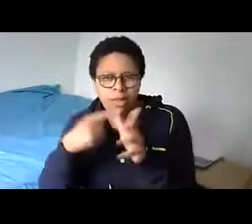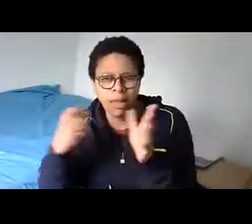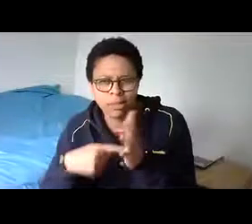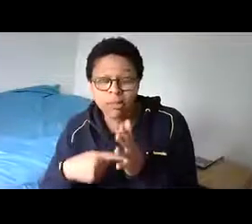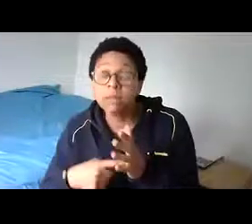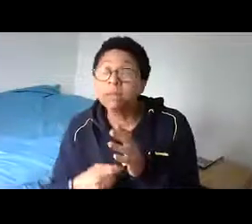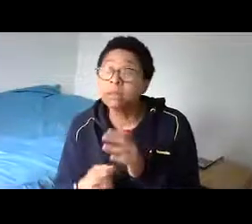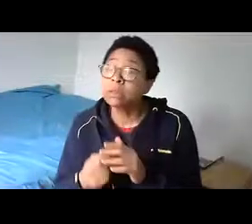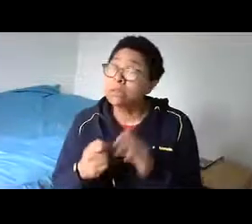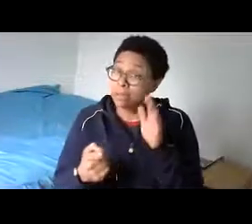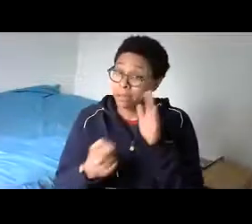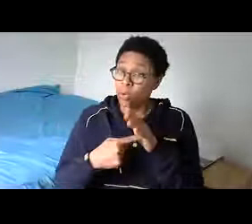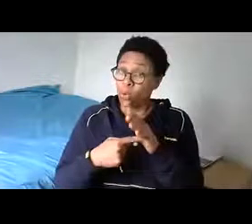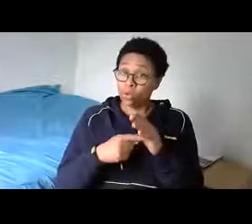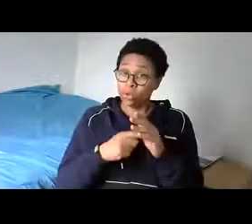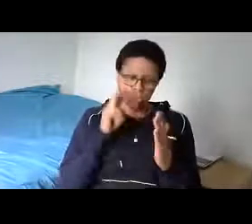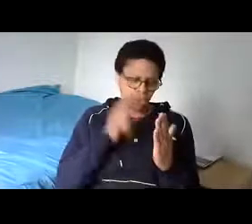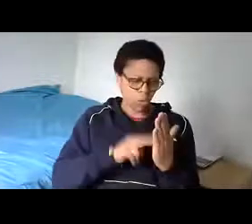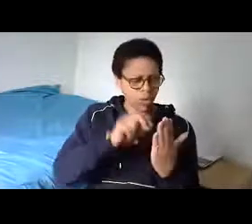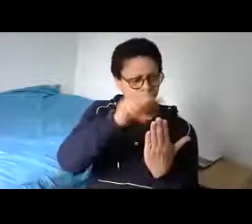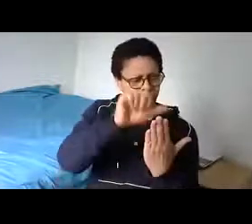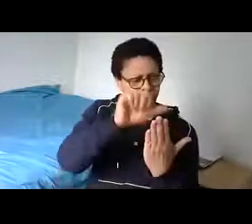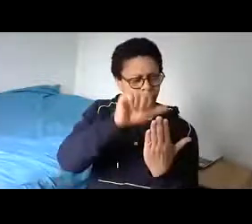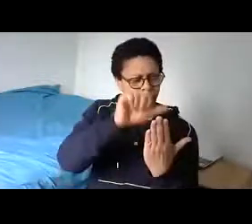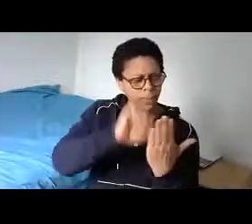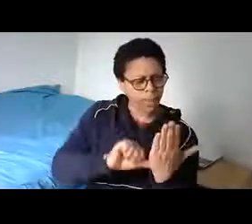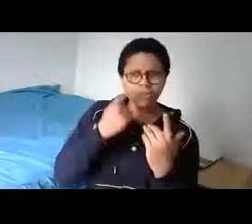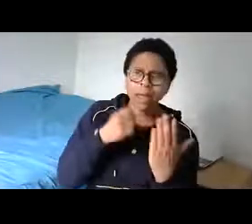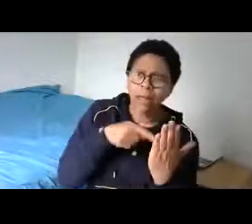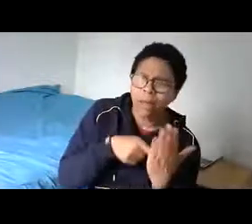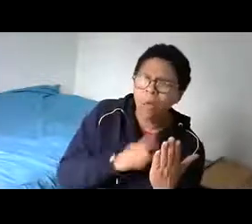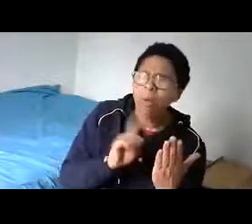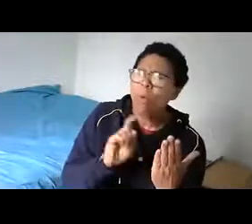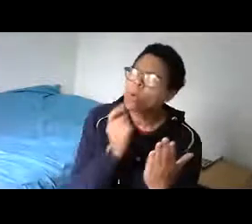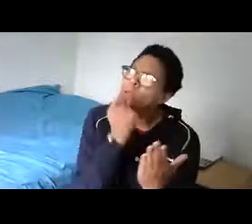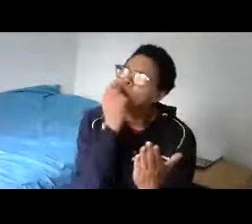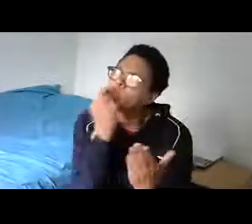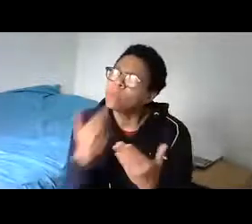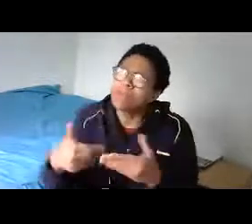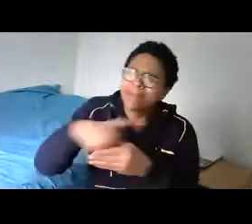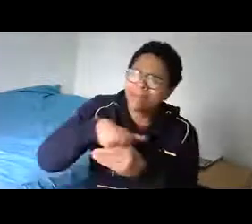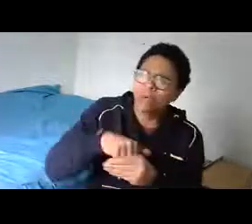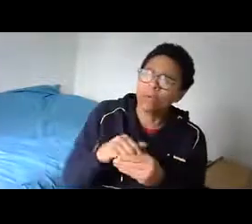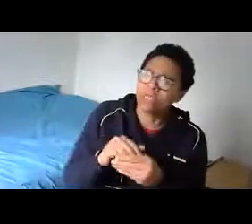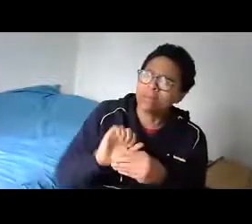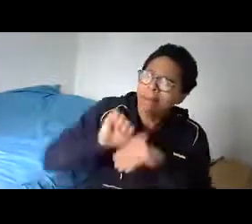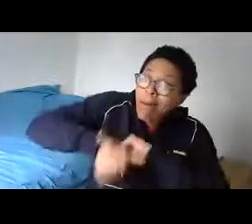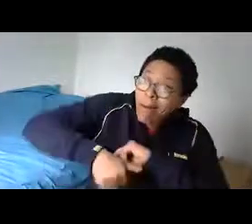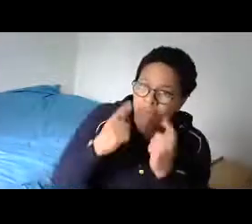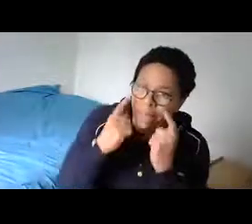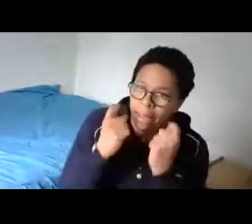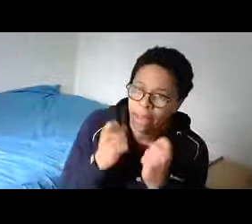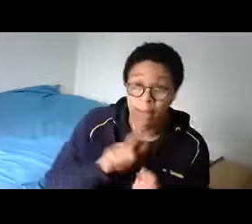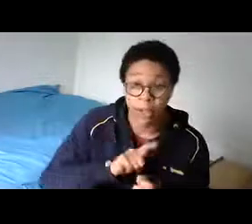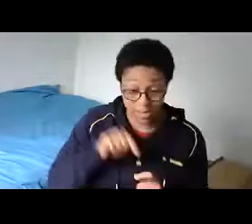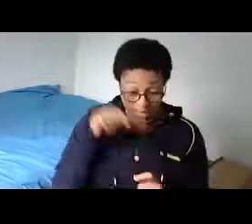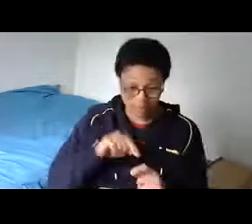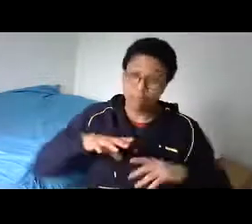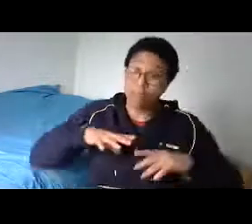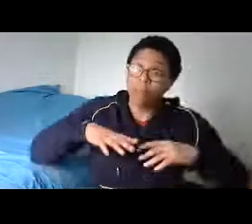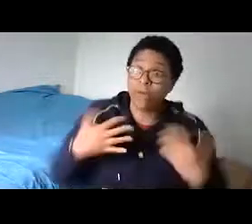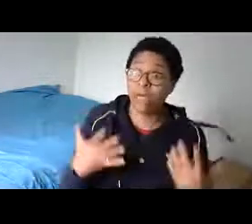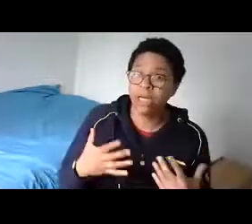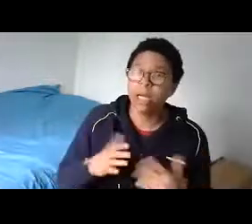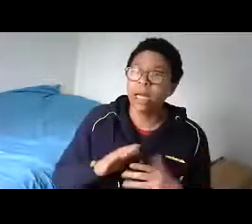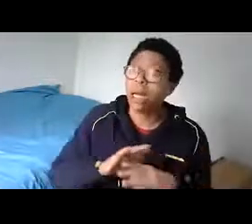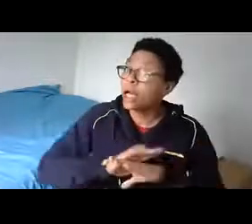to look at their care package and what could be included as aftercare services, because obviously that will be free and there is no time limit